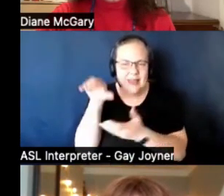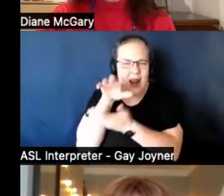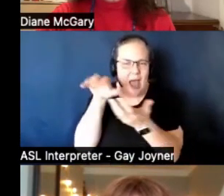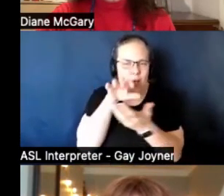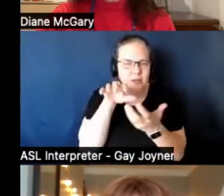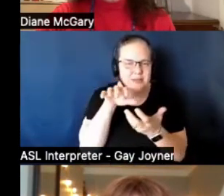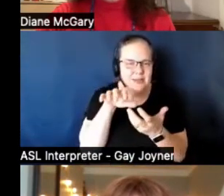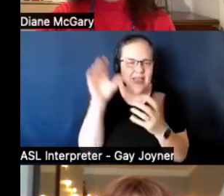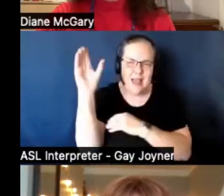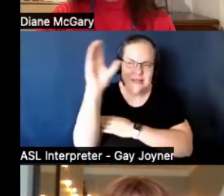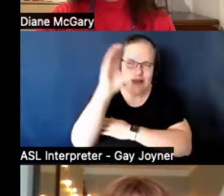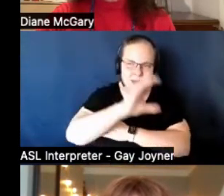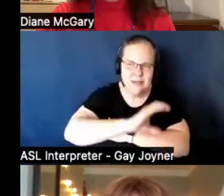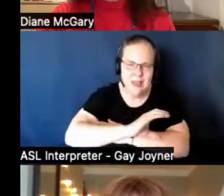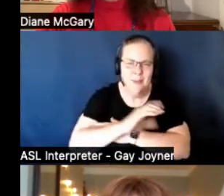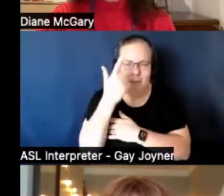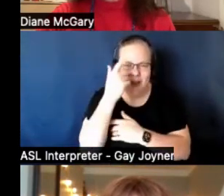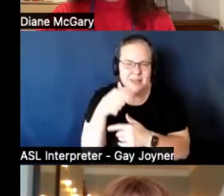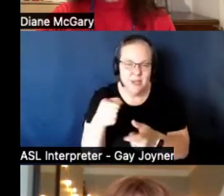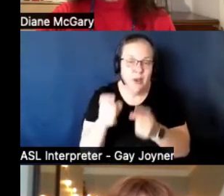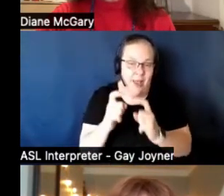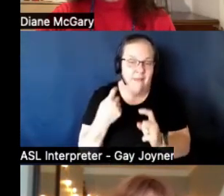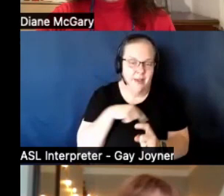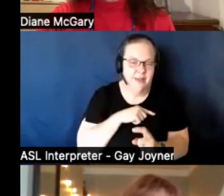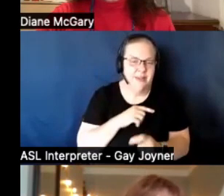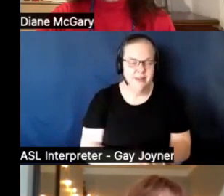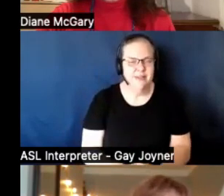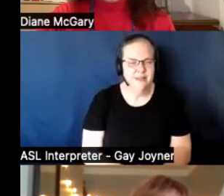that sunset. Yeah, because that's what he gave us, which is great.